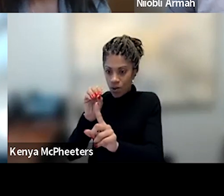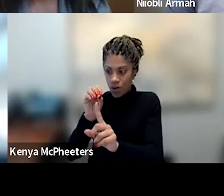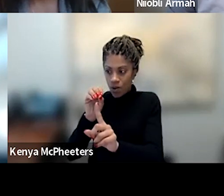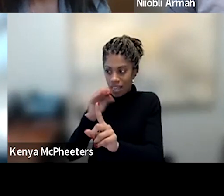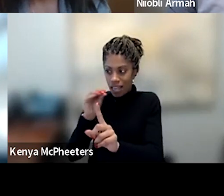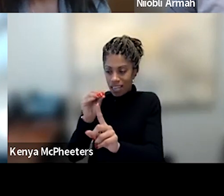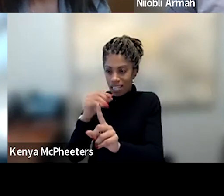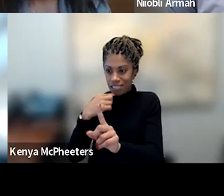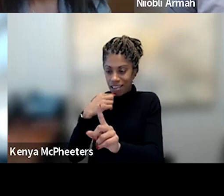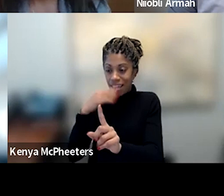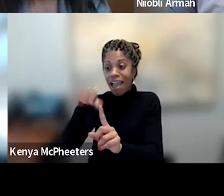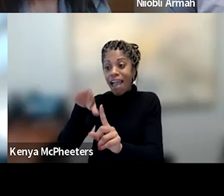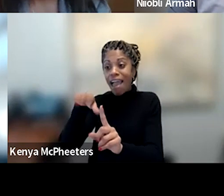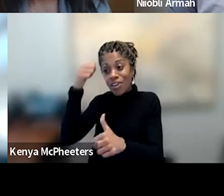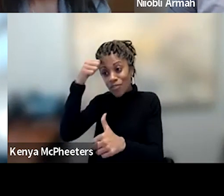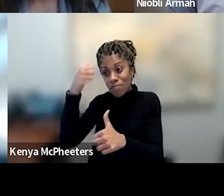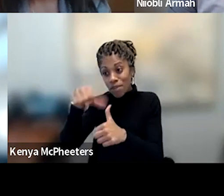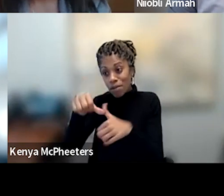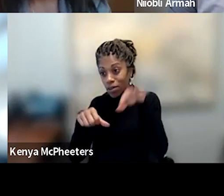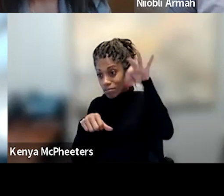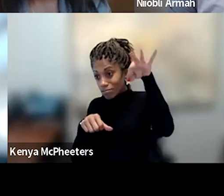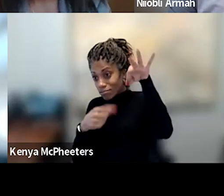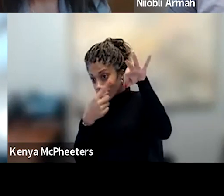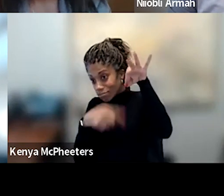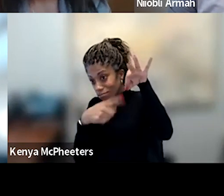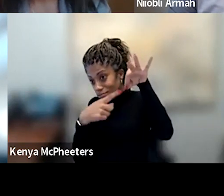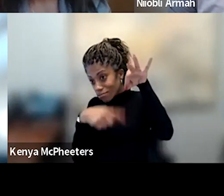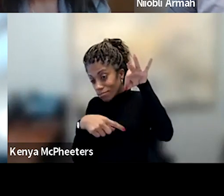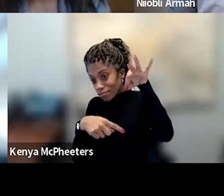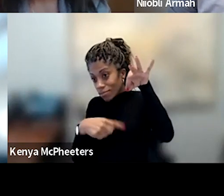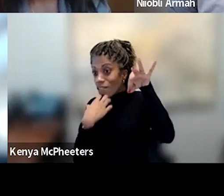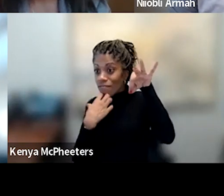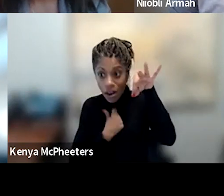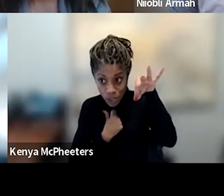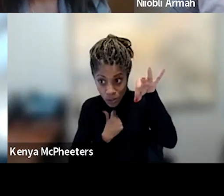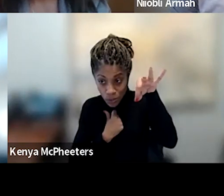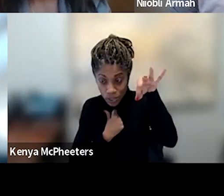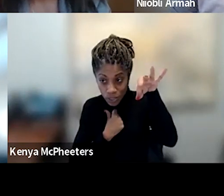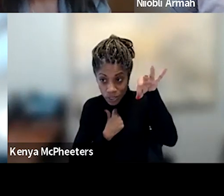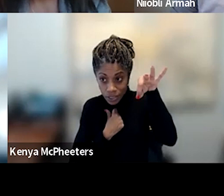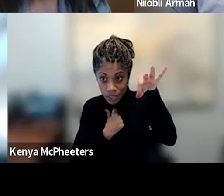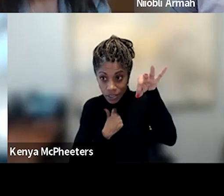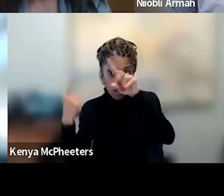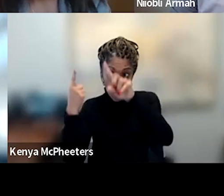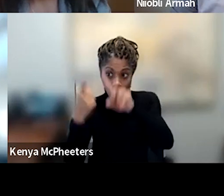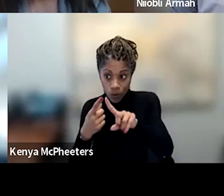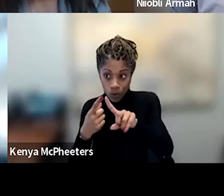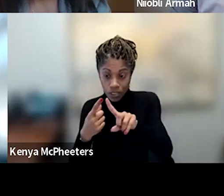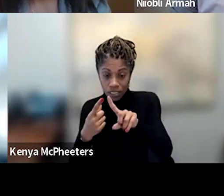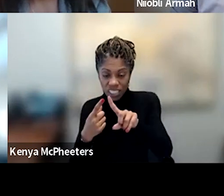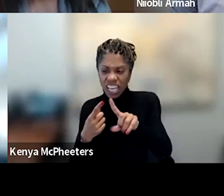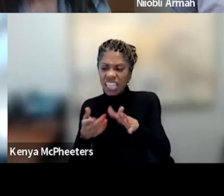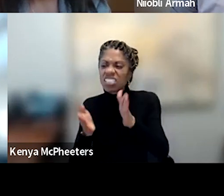underscore the values that you're trying to live. And then gently say, are we living